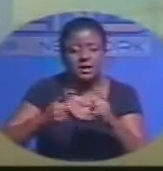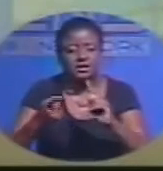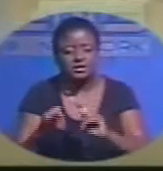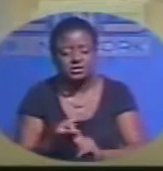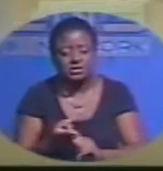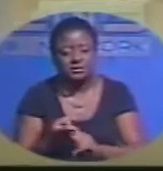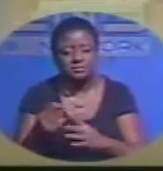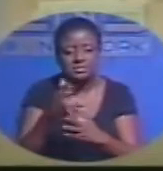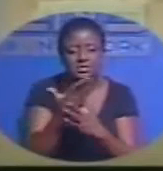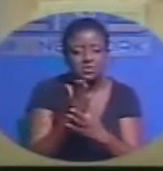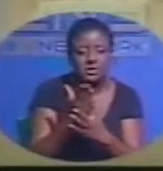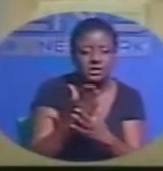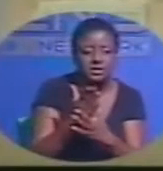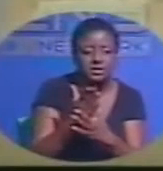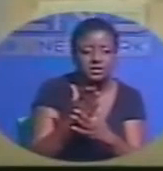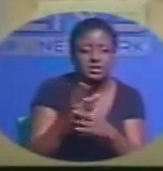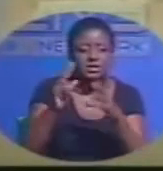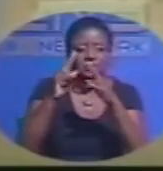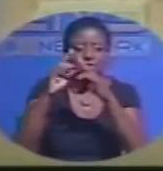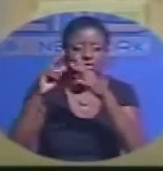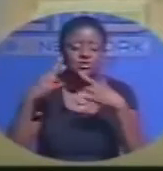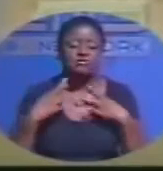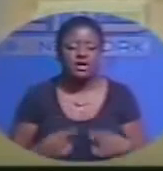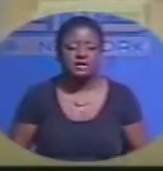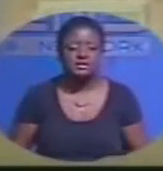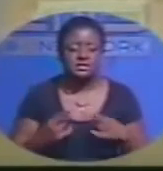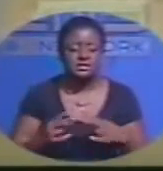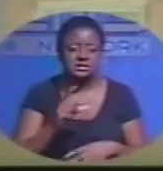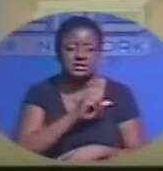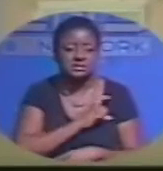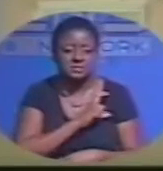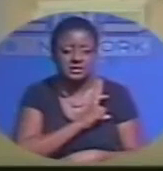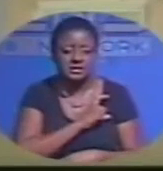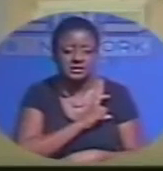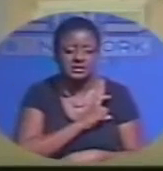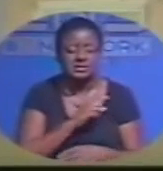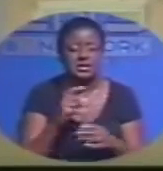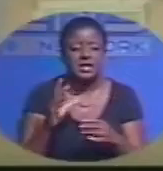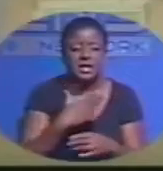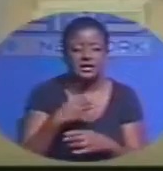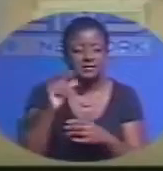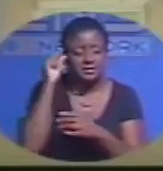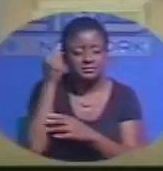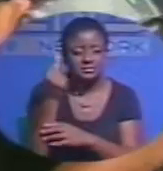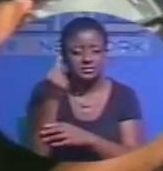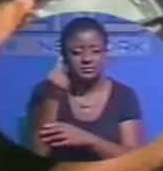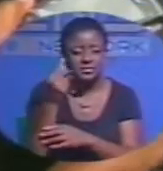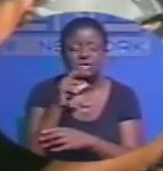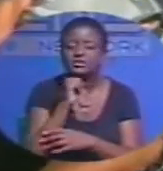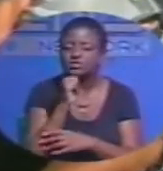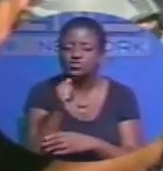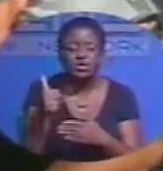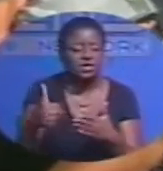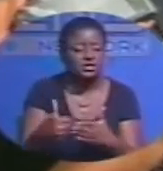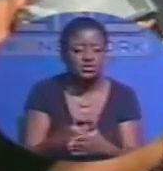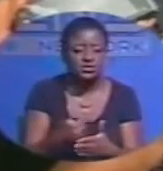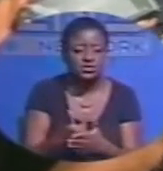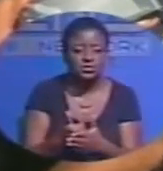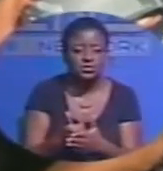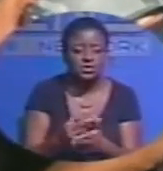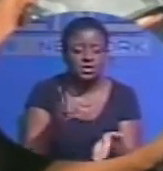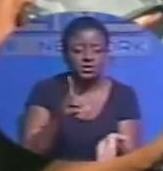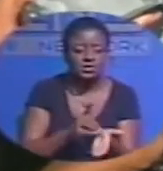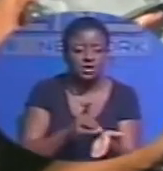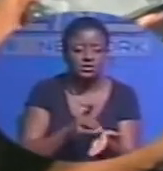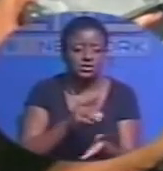the police and residents in the Bain and Grantstown community. It's not new, but National Security Minister Dr. Bernard Nottage, who grew up in Bain